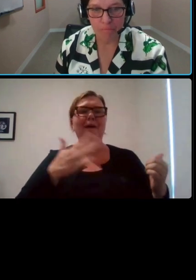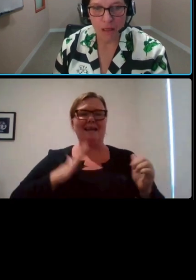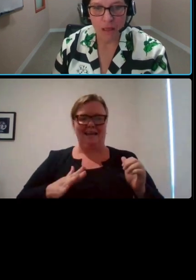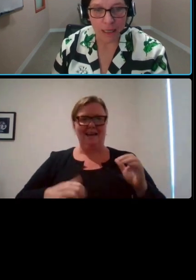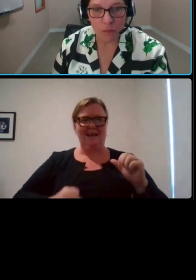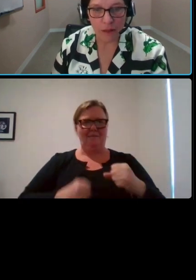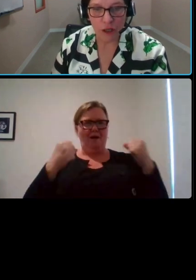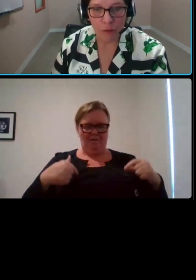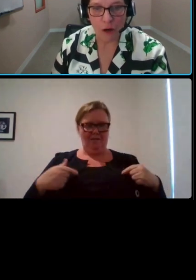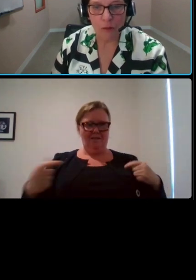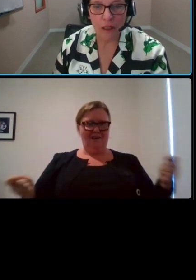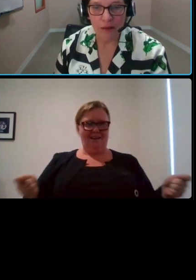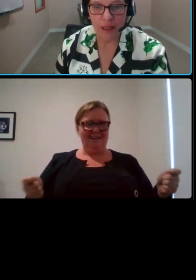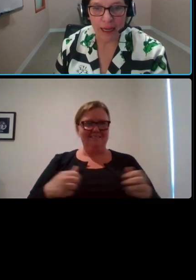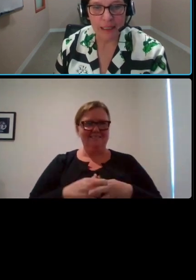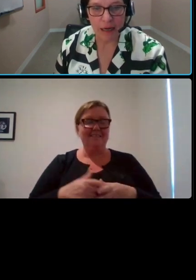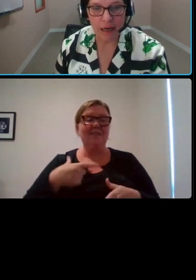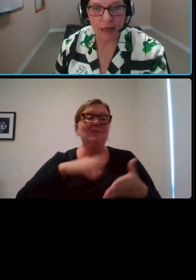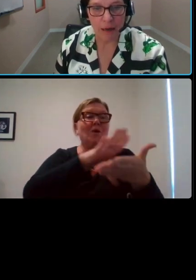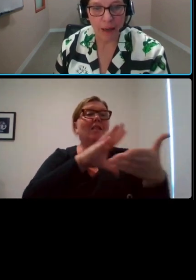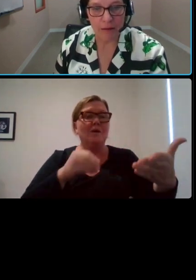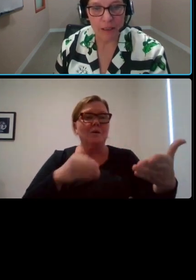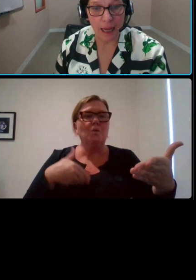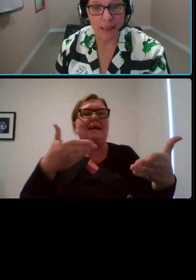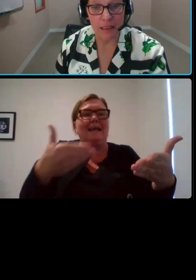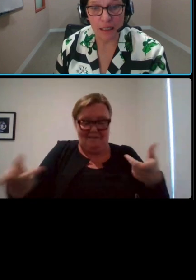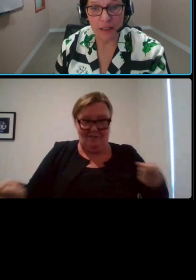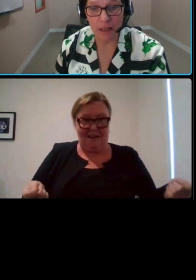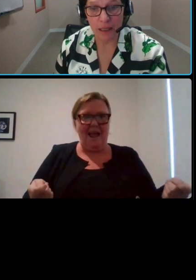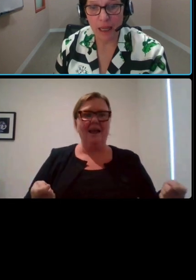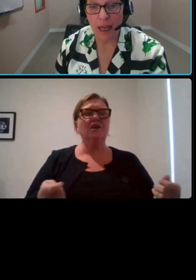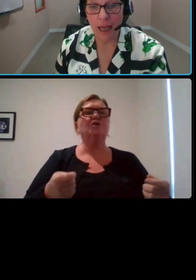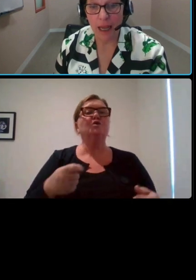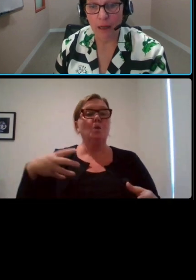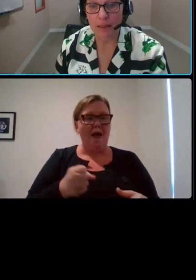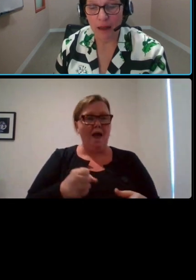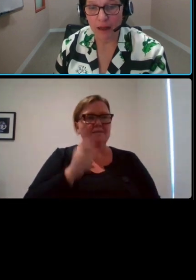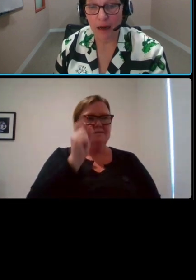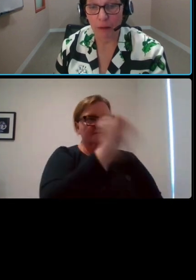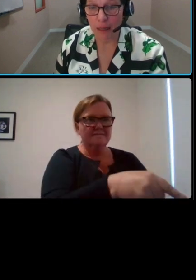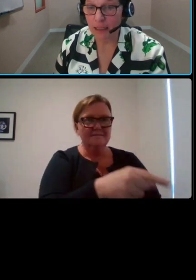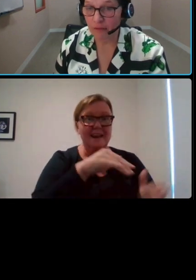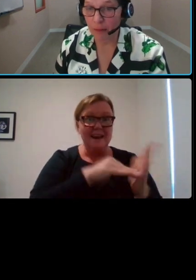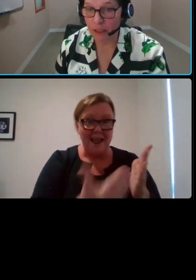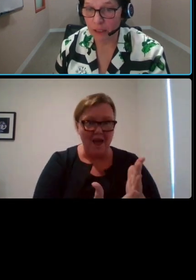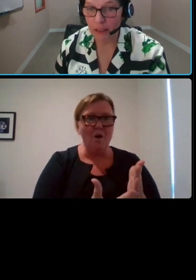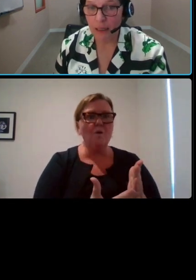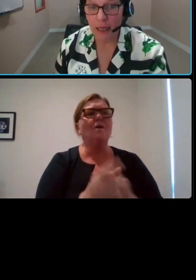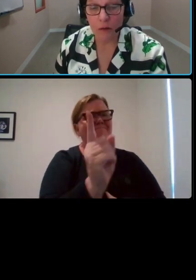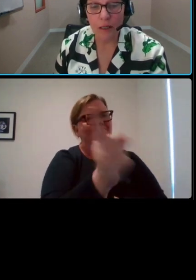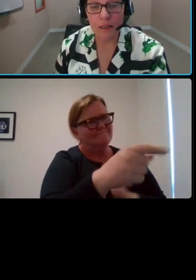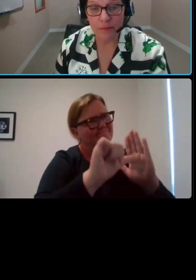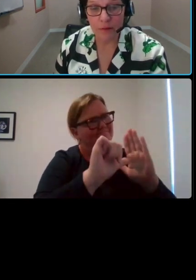regulator. That is why the new model will give the aged care regulator powers to act decisively and apply tough